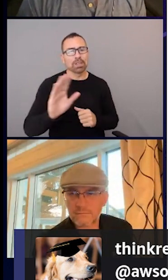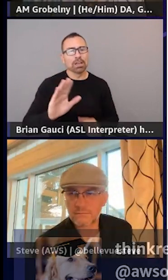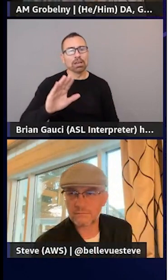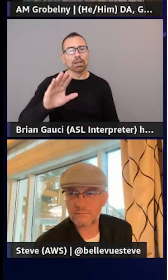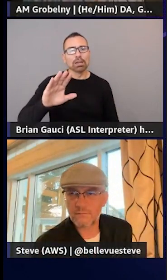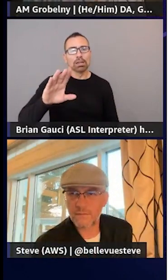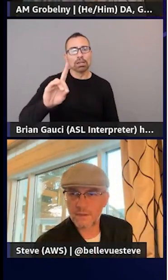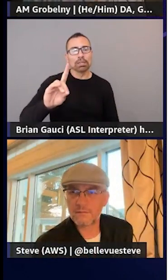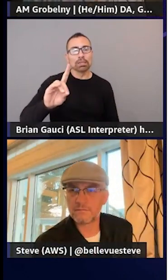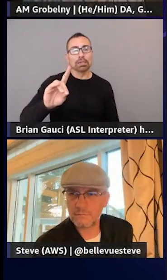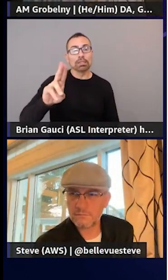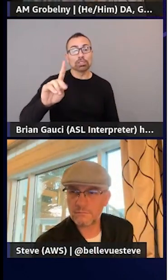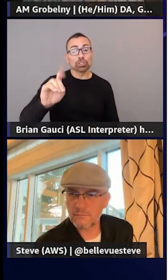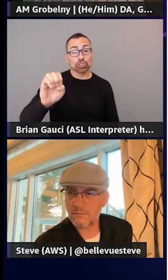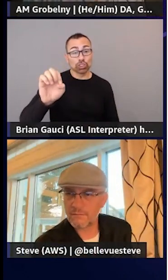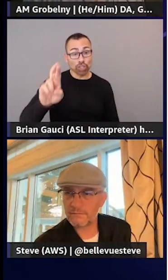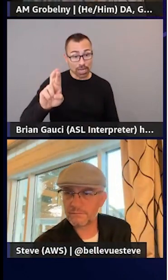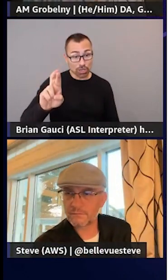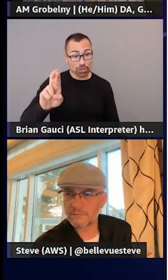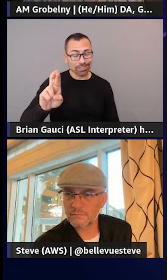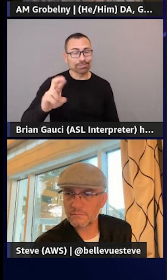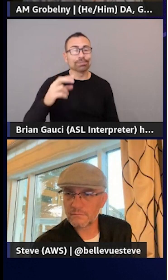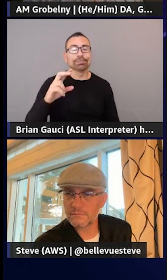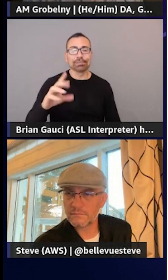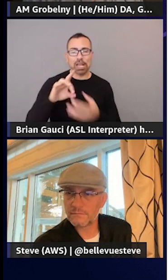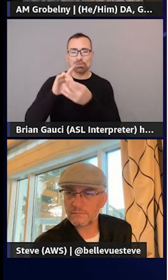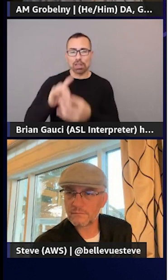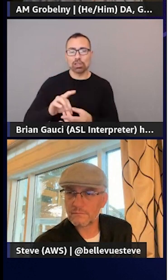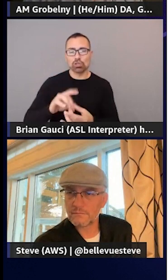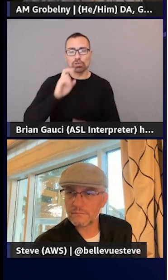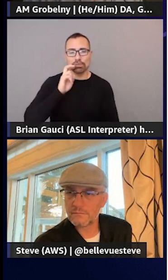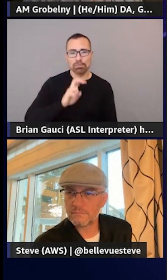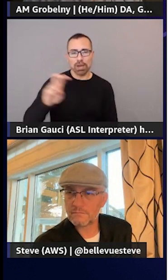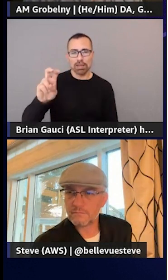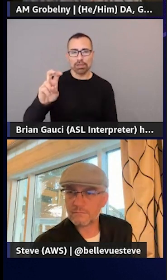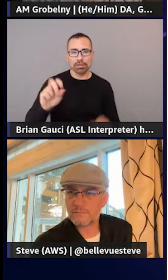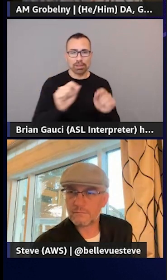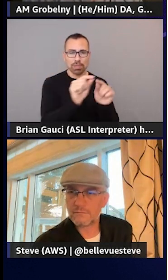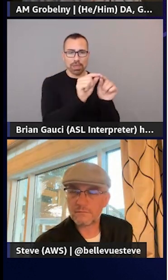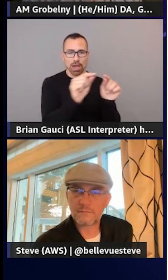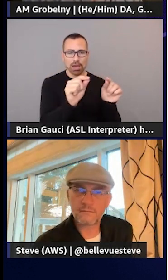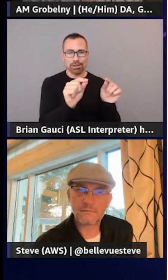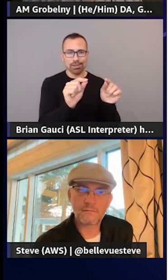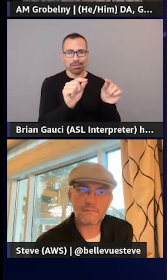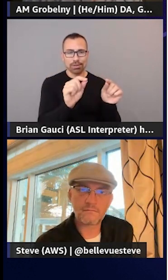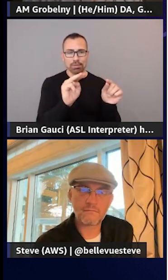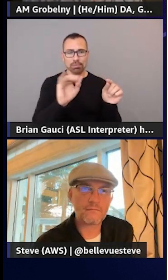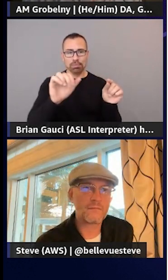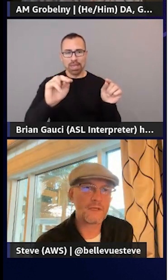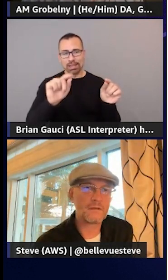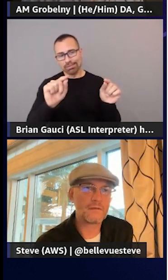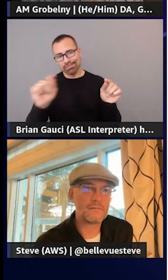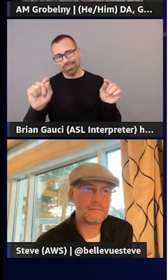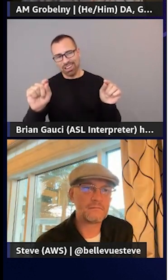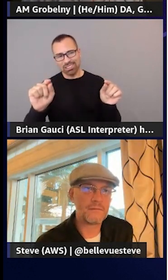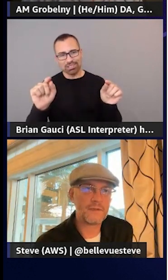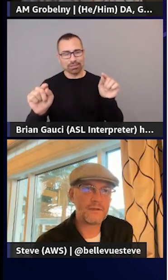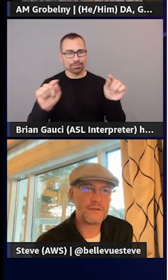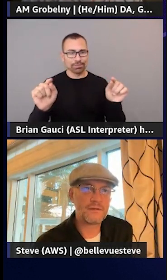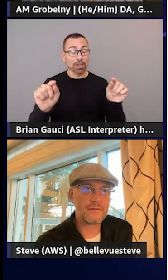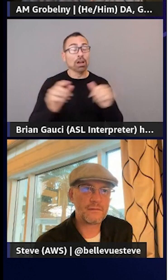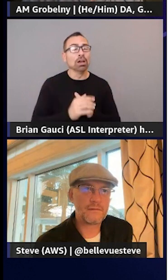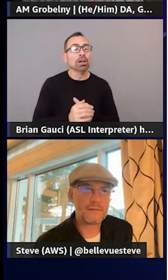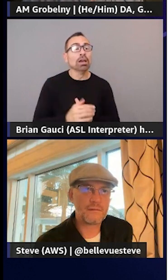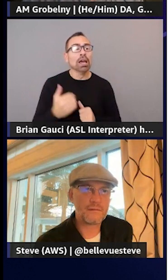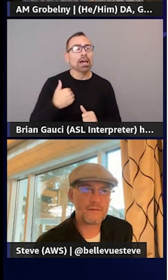is Python. Yes. So Python has I'll call them it's probably not the correct term, but it's